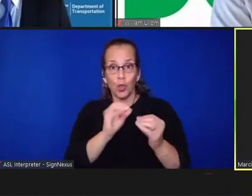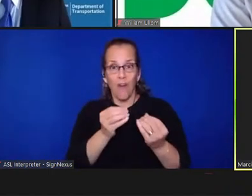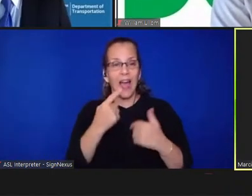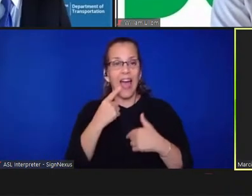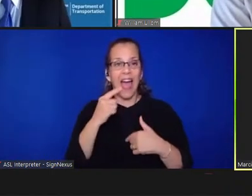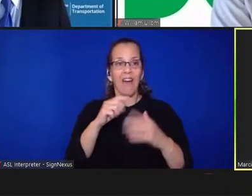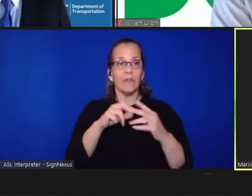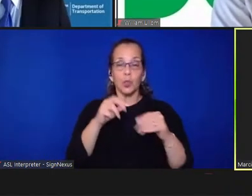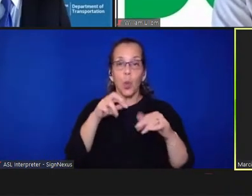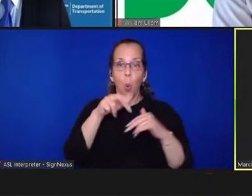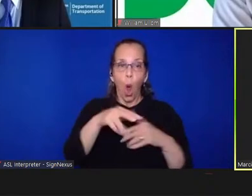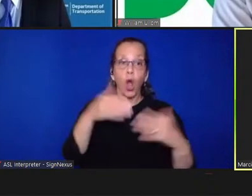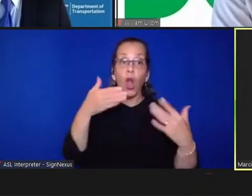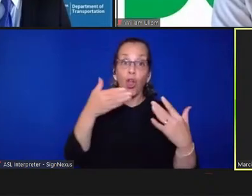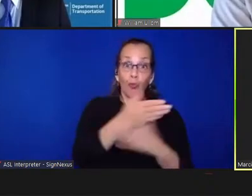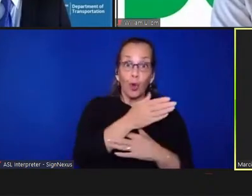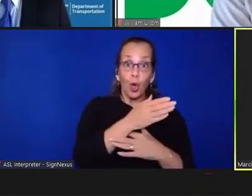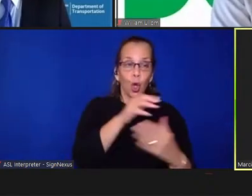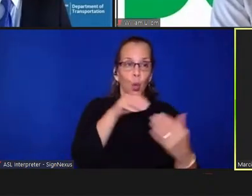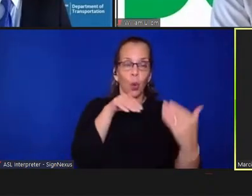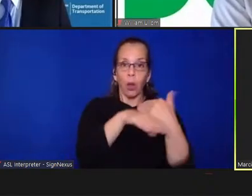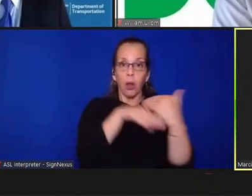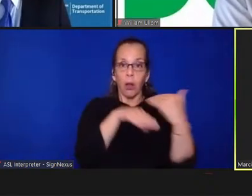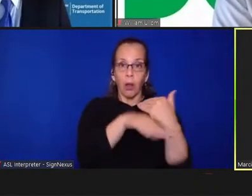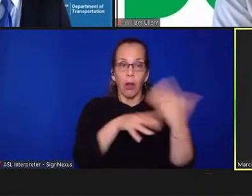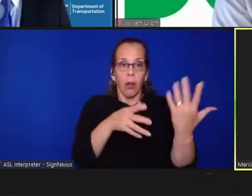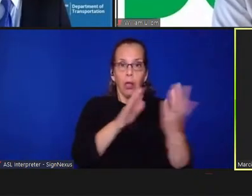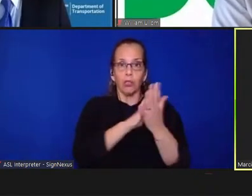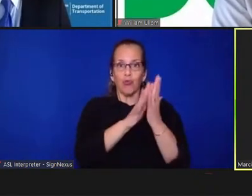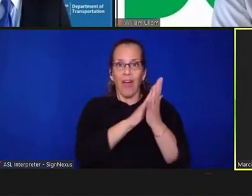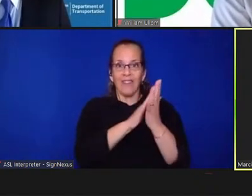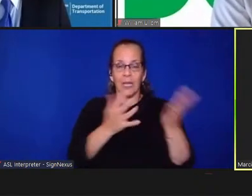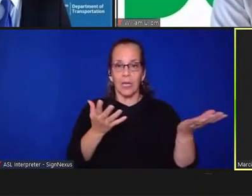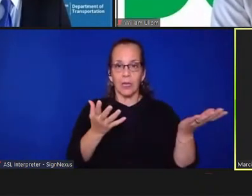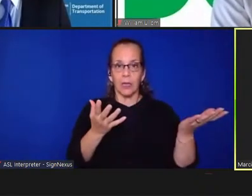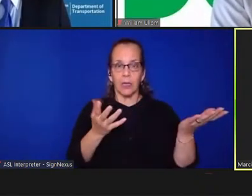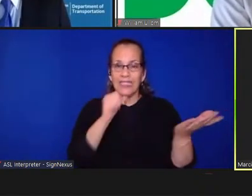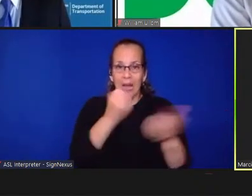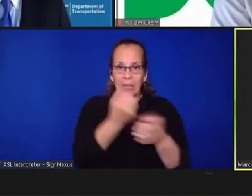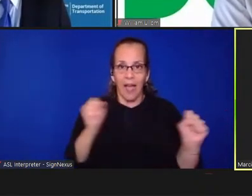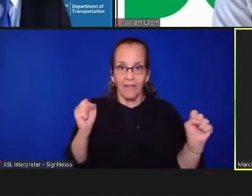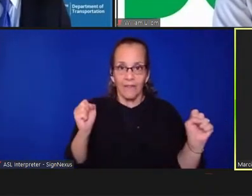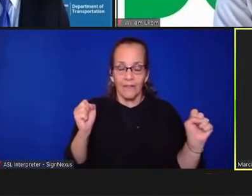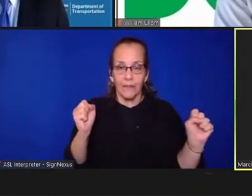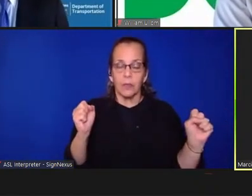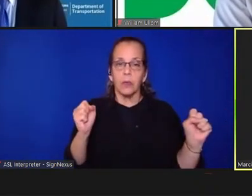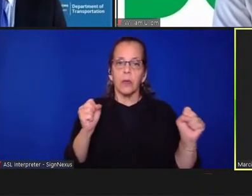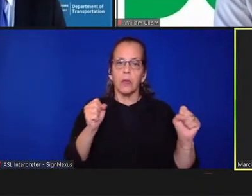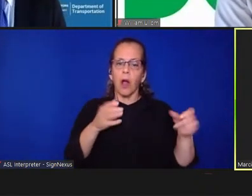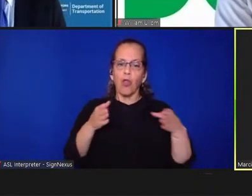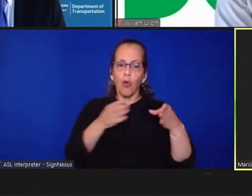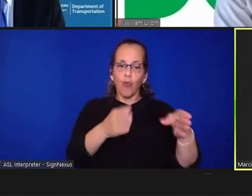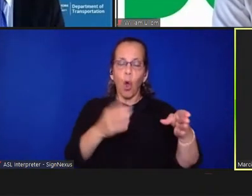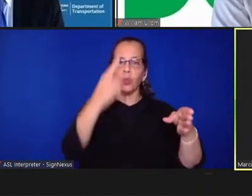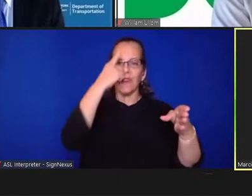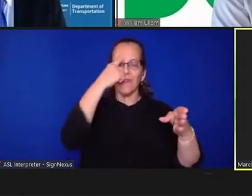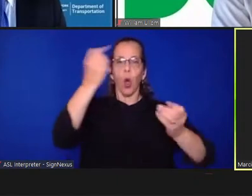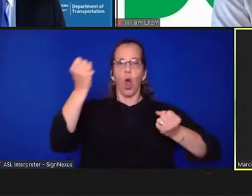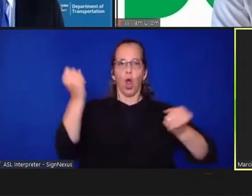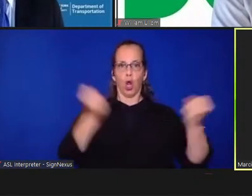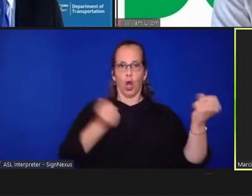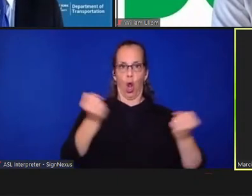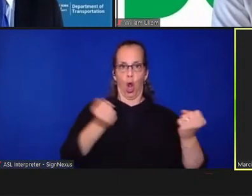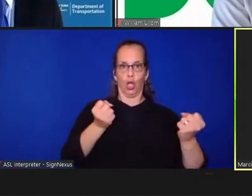traffic which is extremely unsafe needless to say uh the road roads are for vehicles and